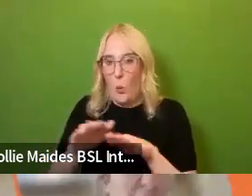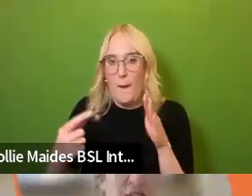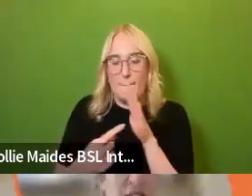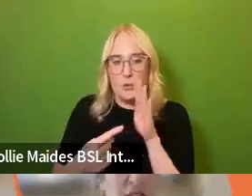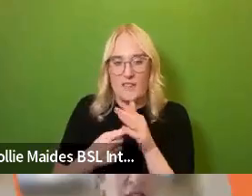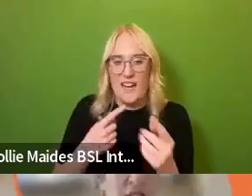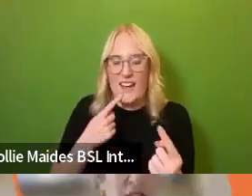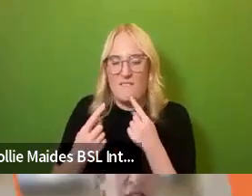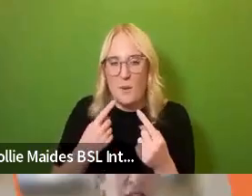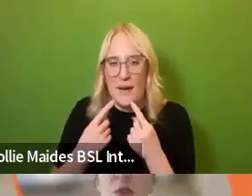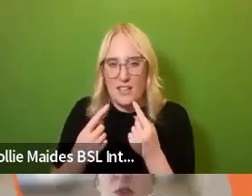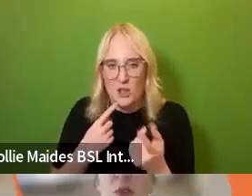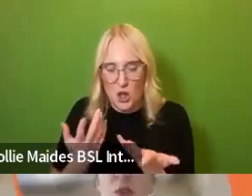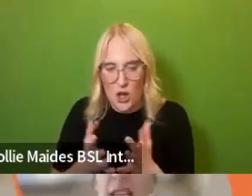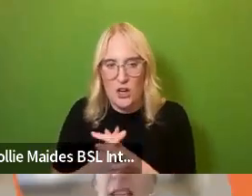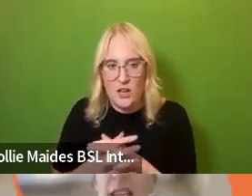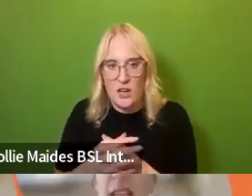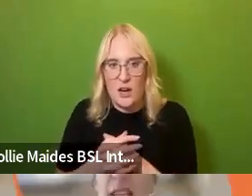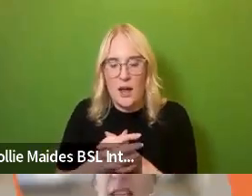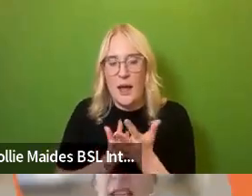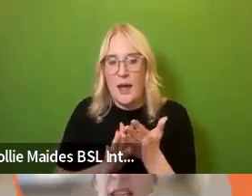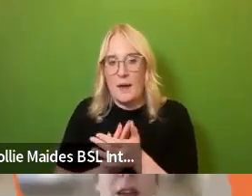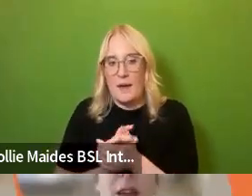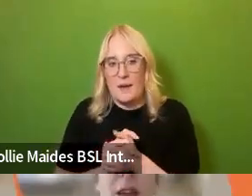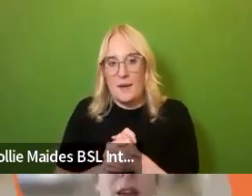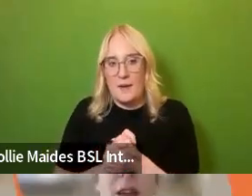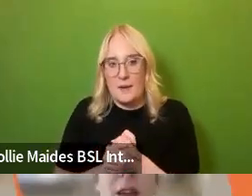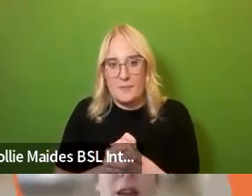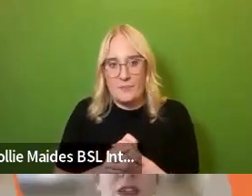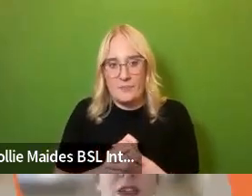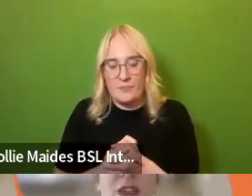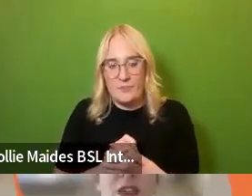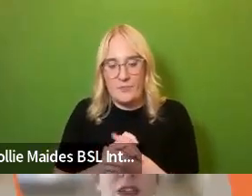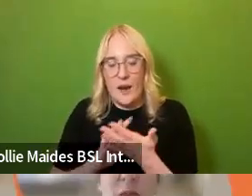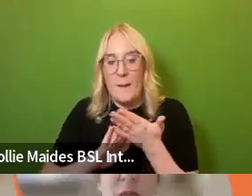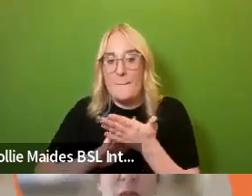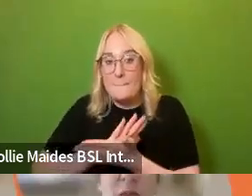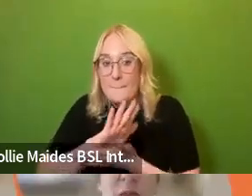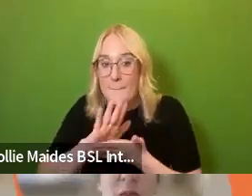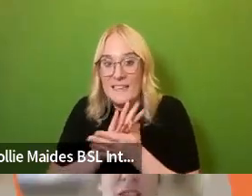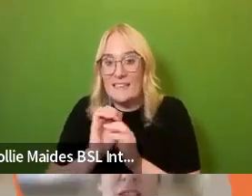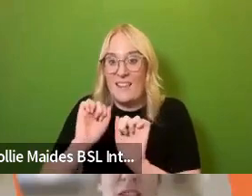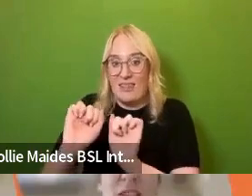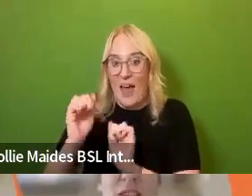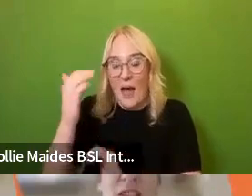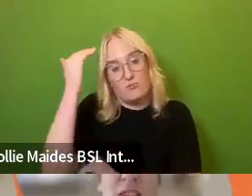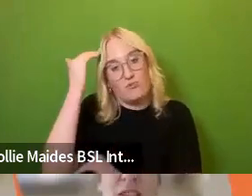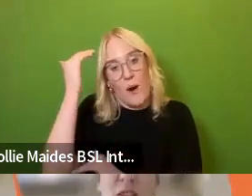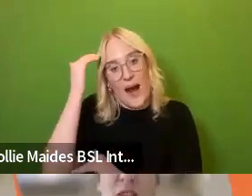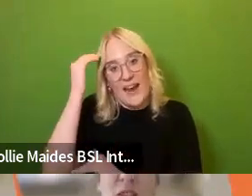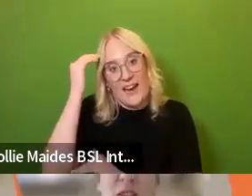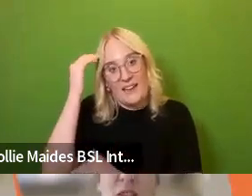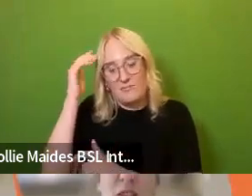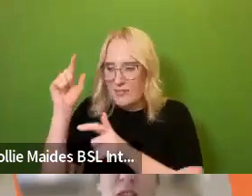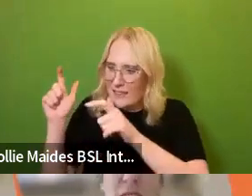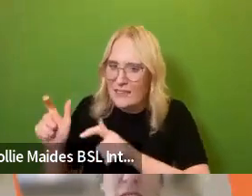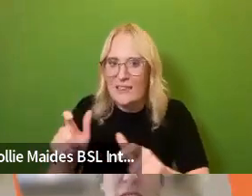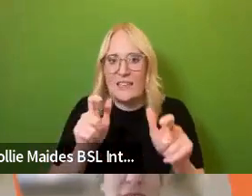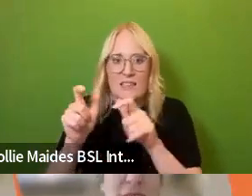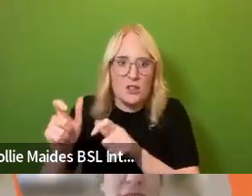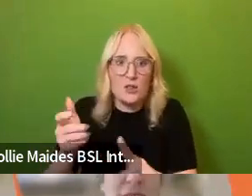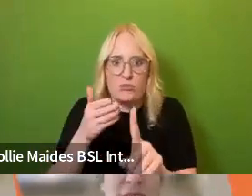just mentioned just a few really small things there. So when that filtering doesn't work properly, the brain continues to register all those